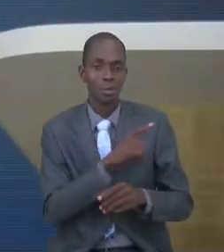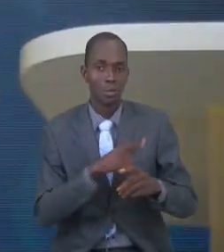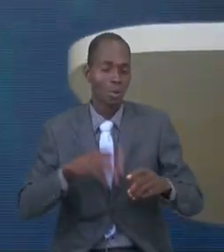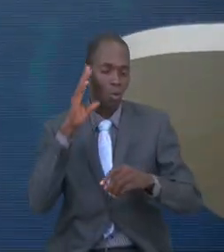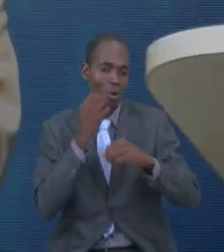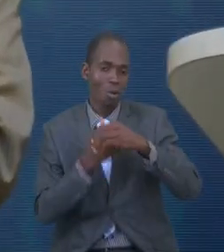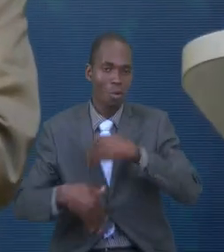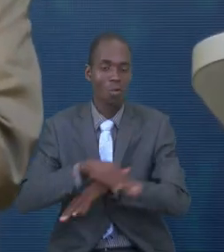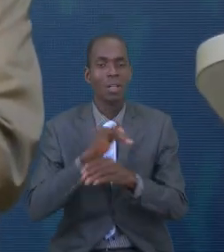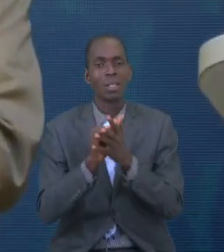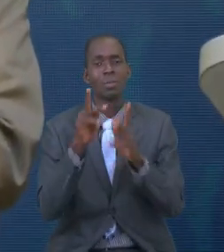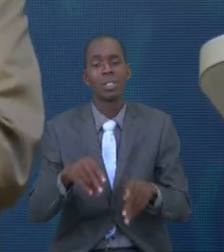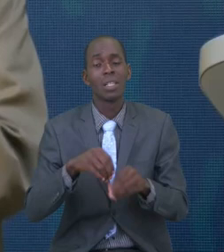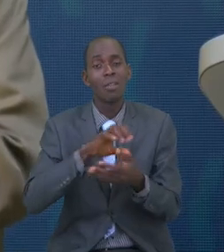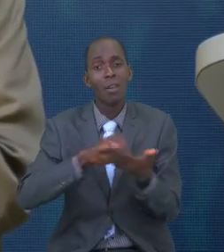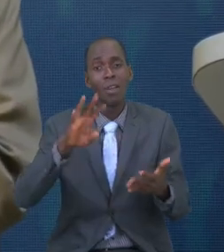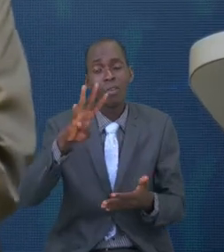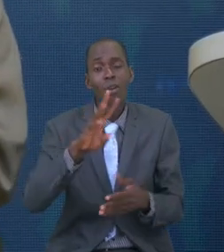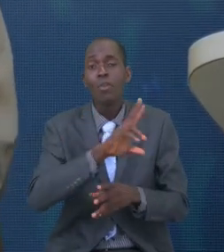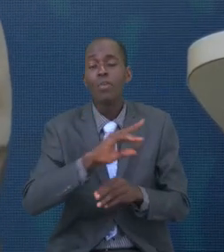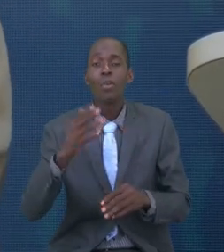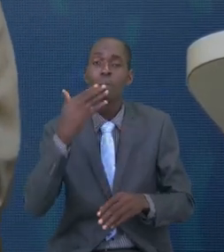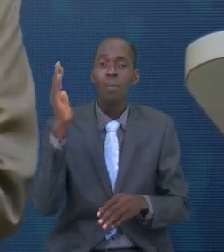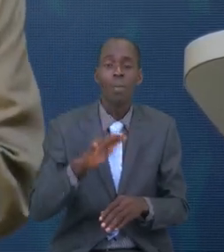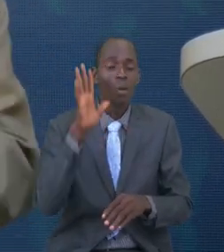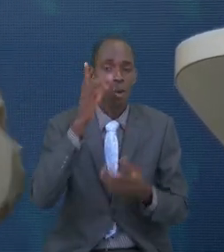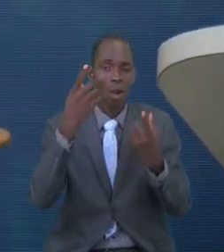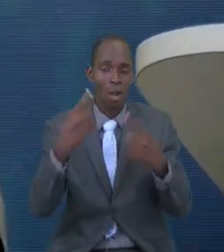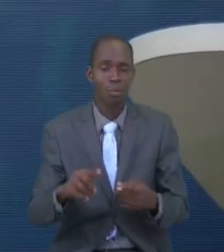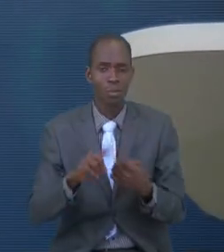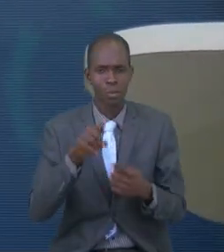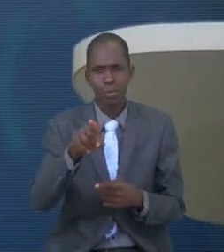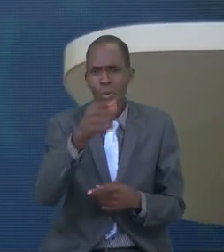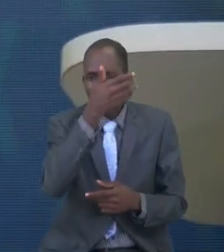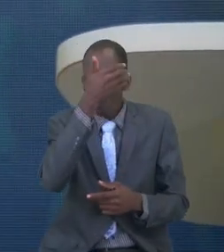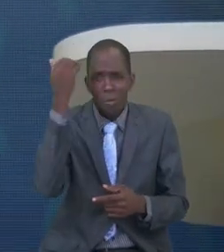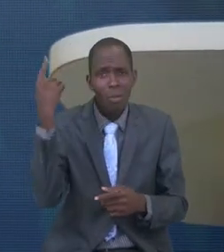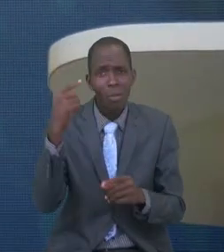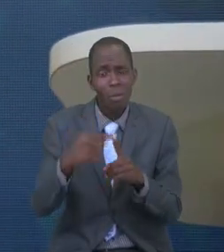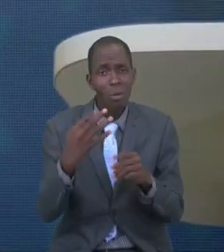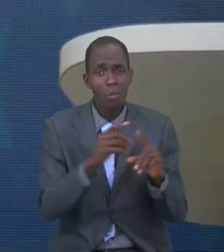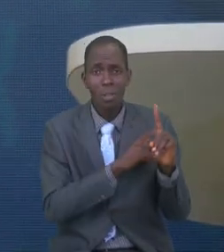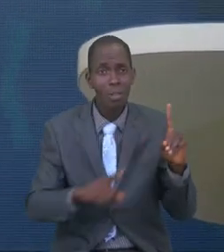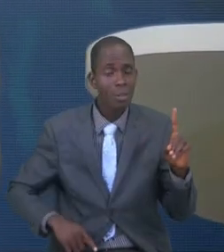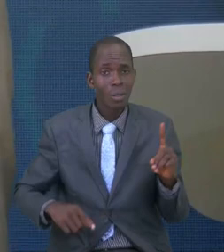verse 4, and no evil shall come unto him. You forget the word of the Lord, as I live,